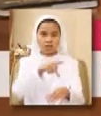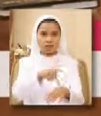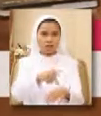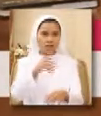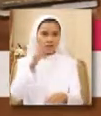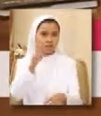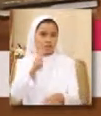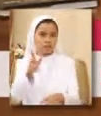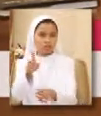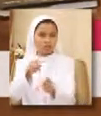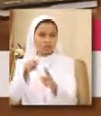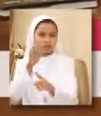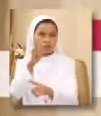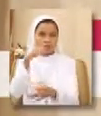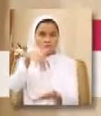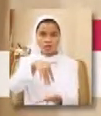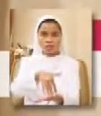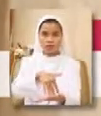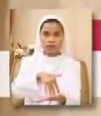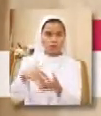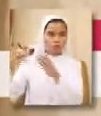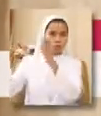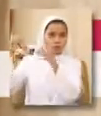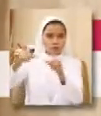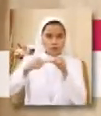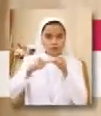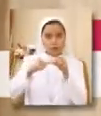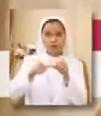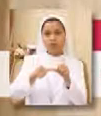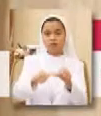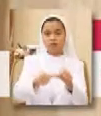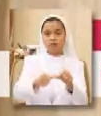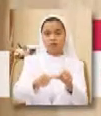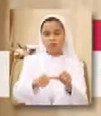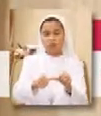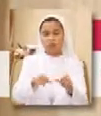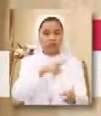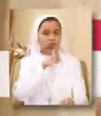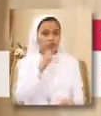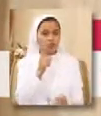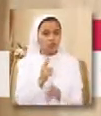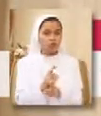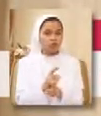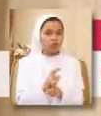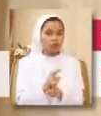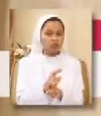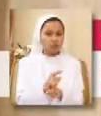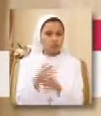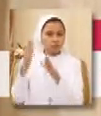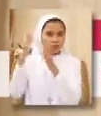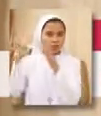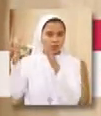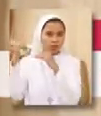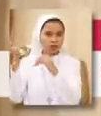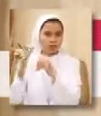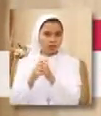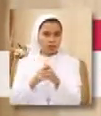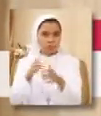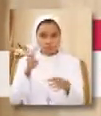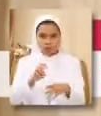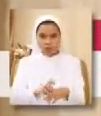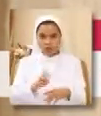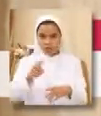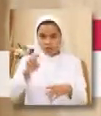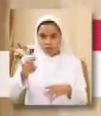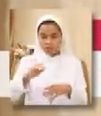the Philippines in general, but 3,000 to 4,000. But they hope to continue. As a matter of fact, they hope to